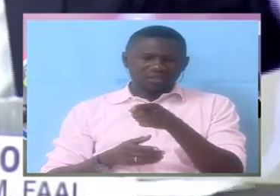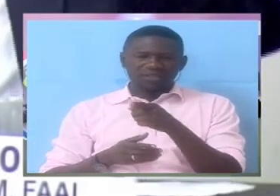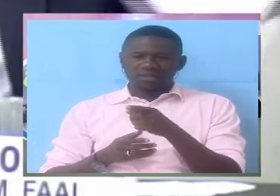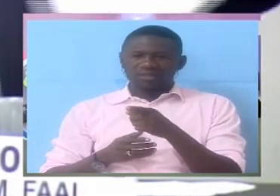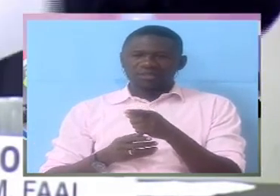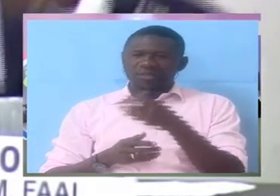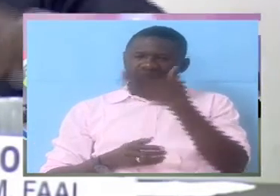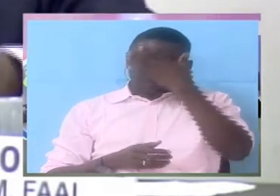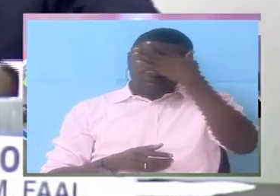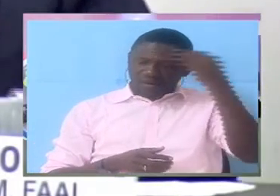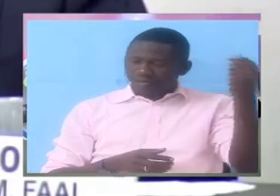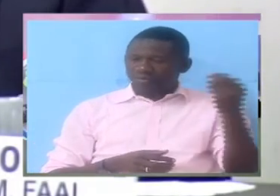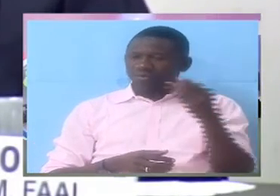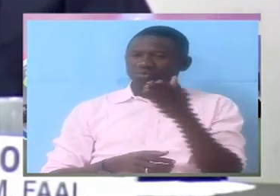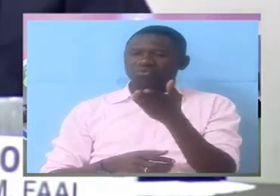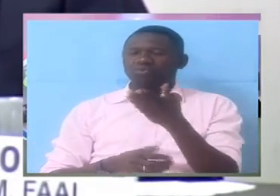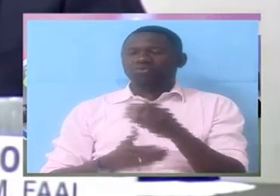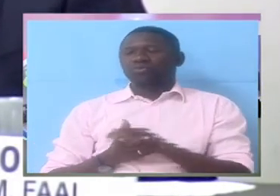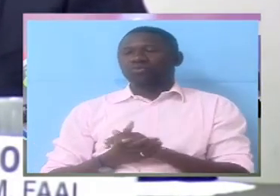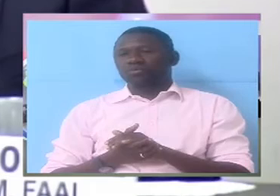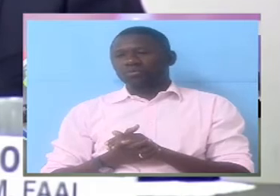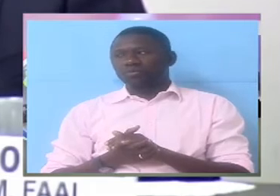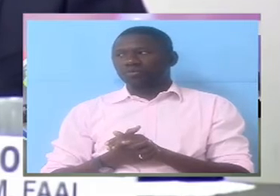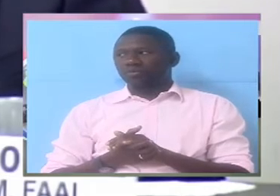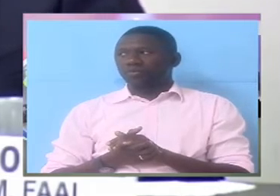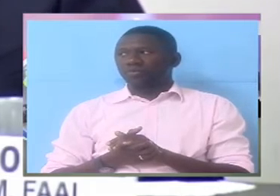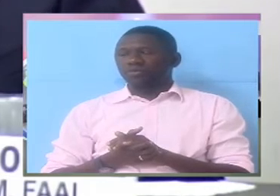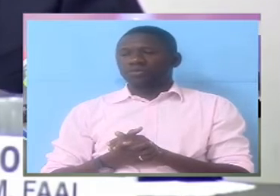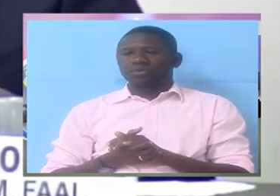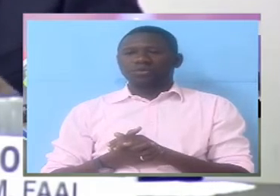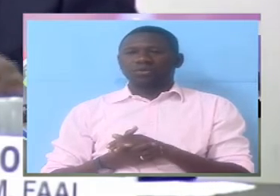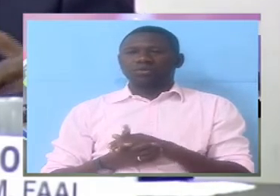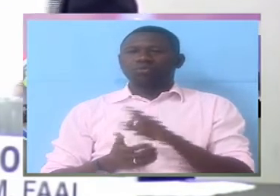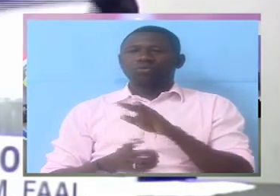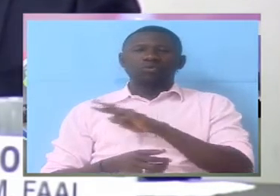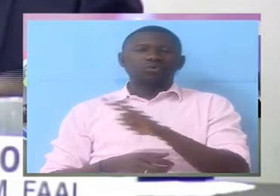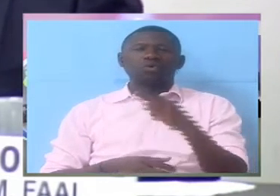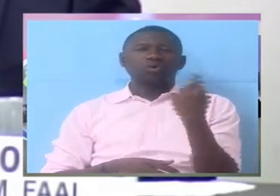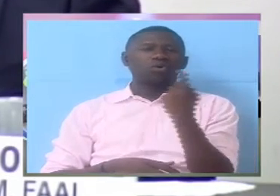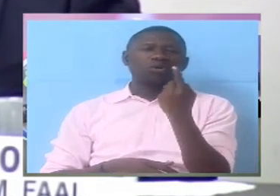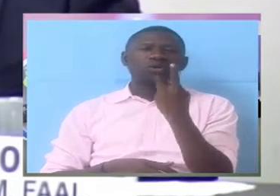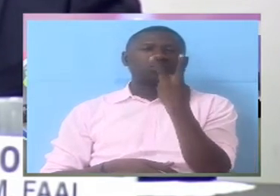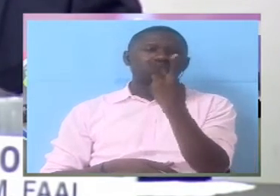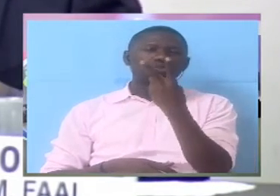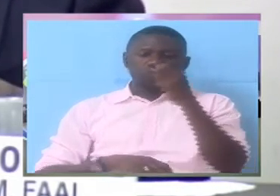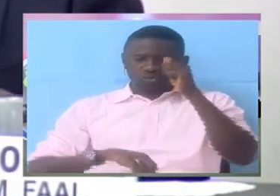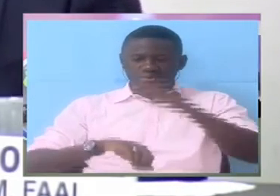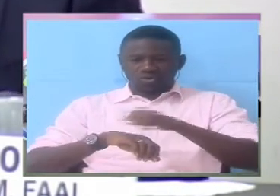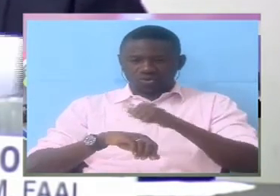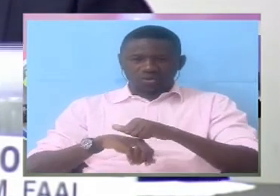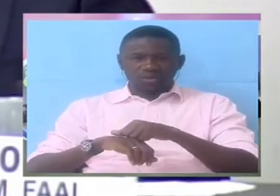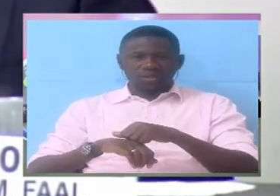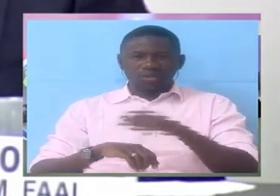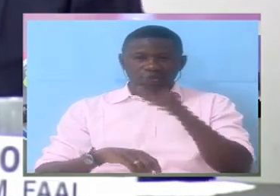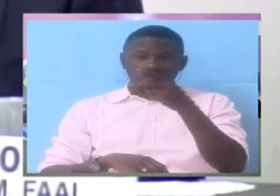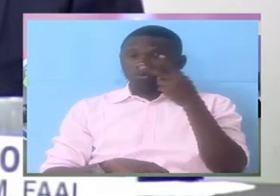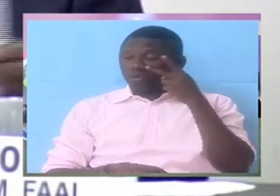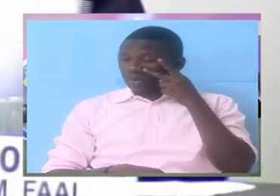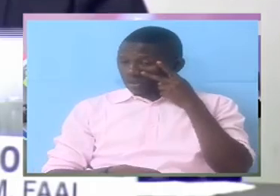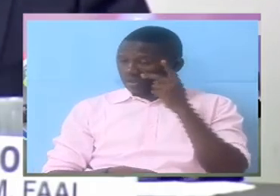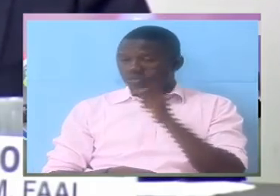maybe this one escaped you. It was not only two tortures that you saw.